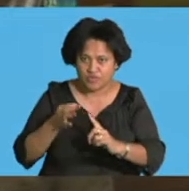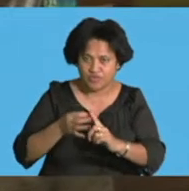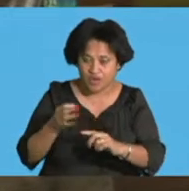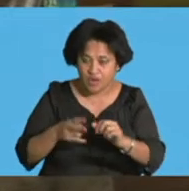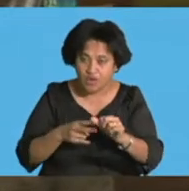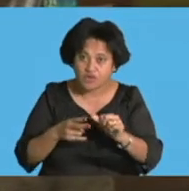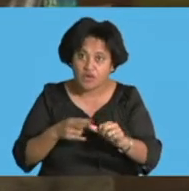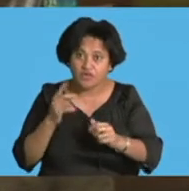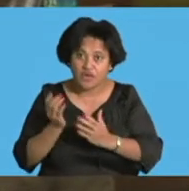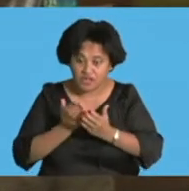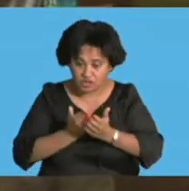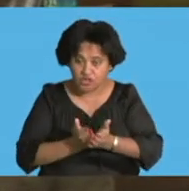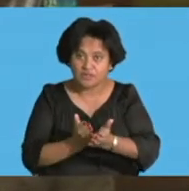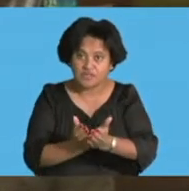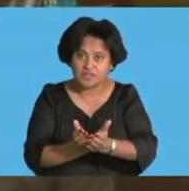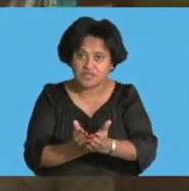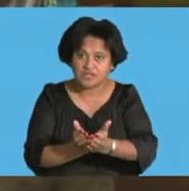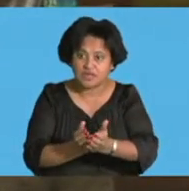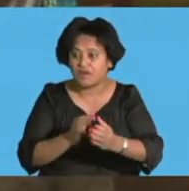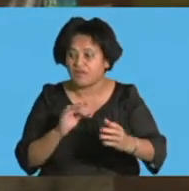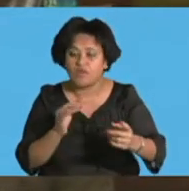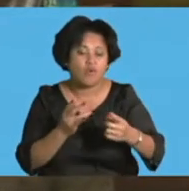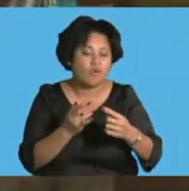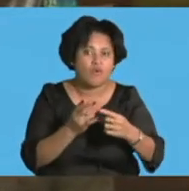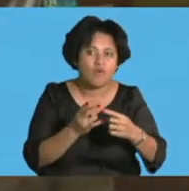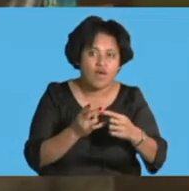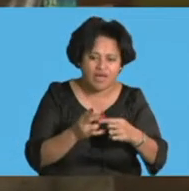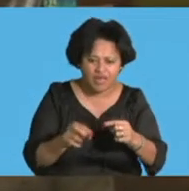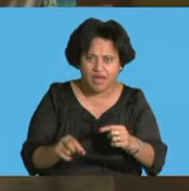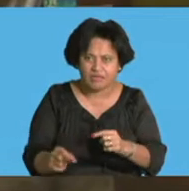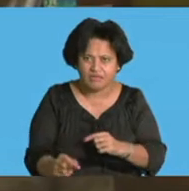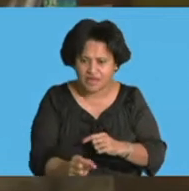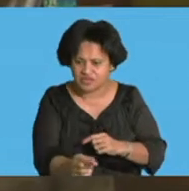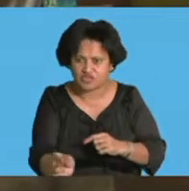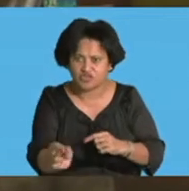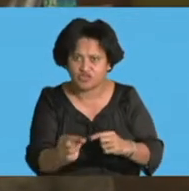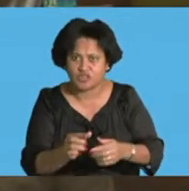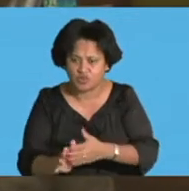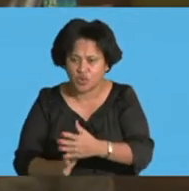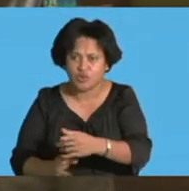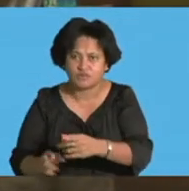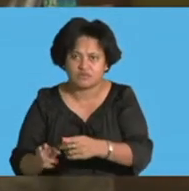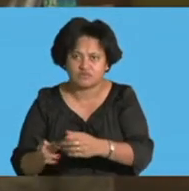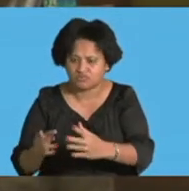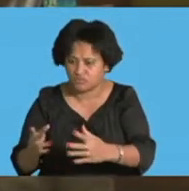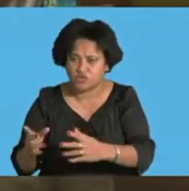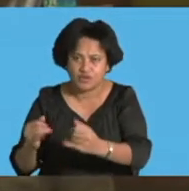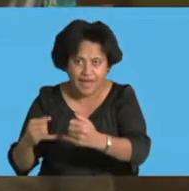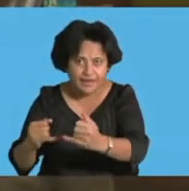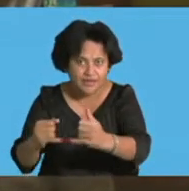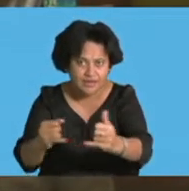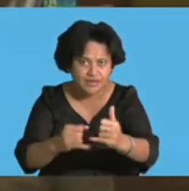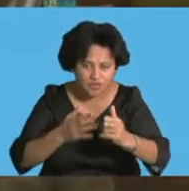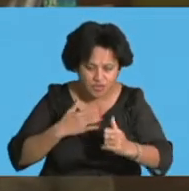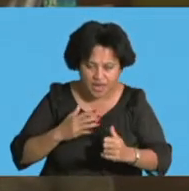areas, especially on uneconomical routes, and improving safety and service quality are also priorities. Mr.